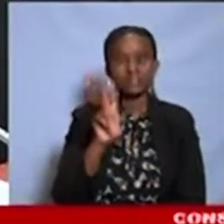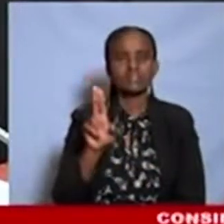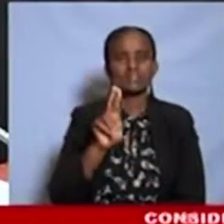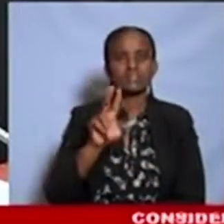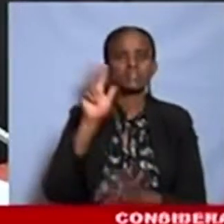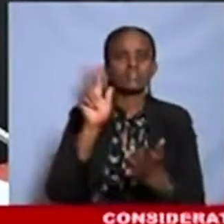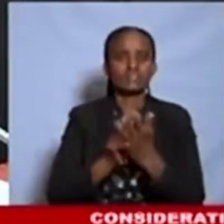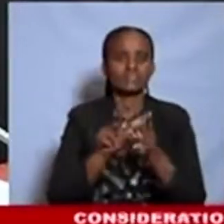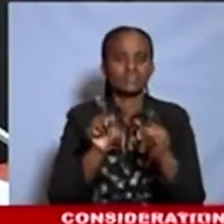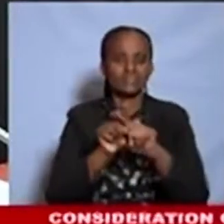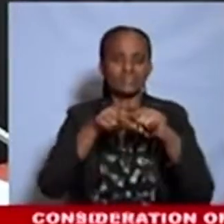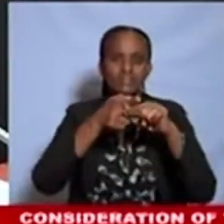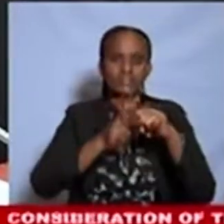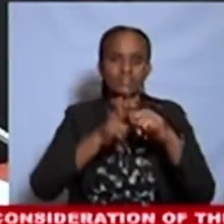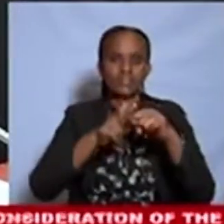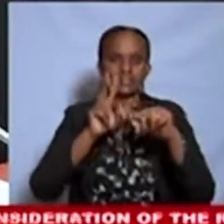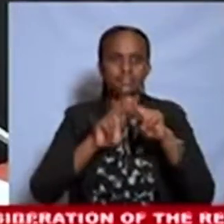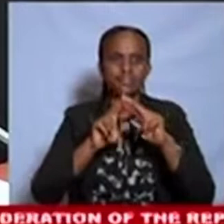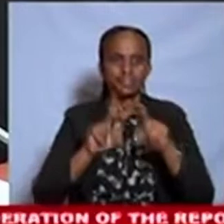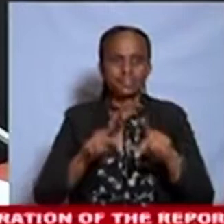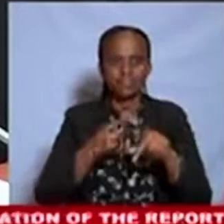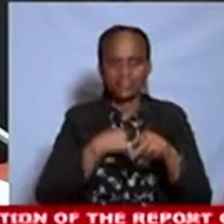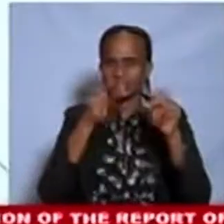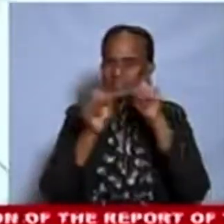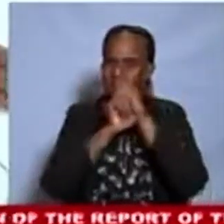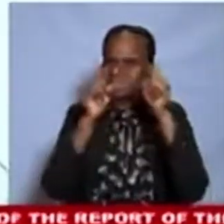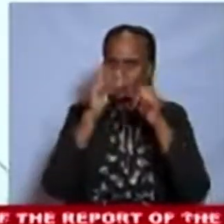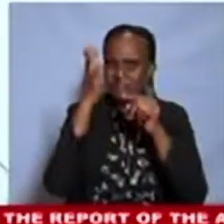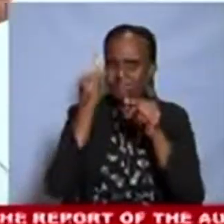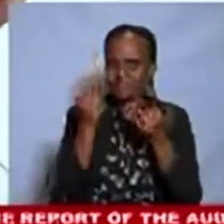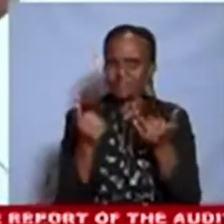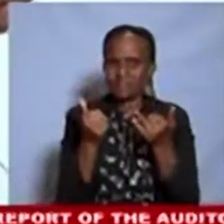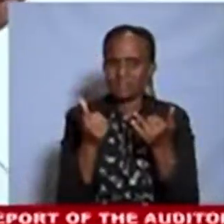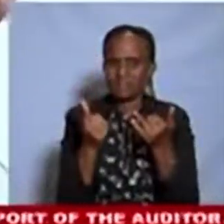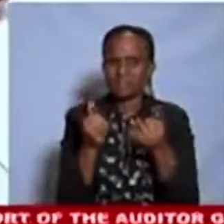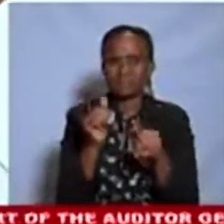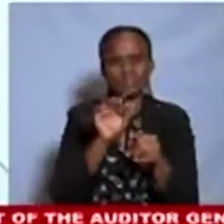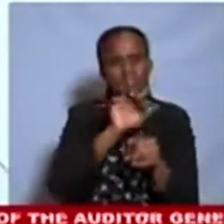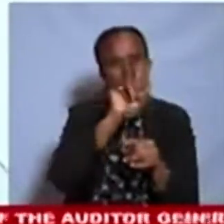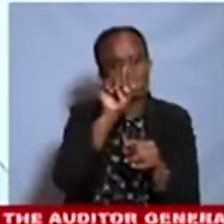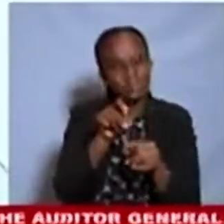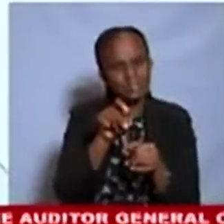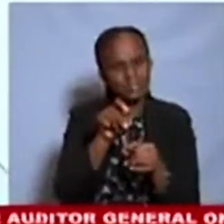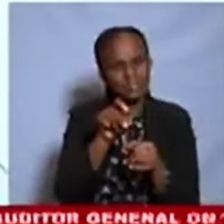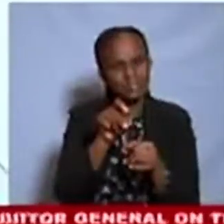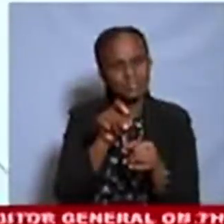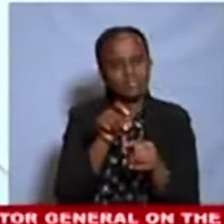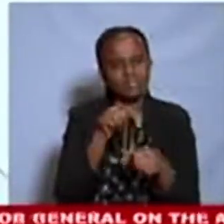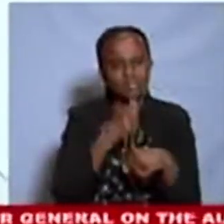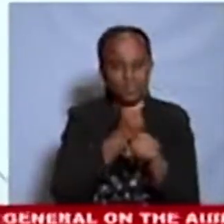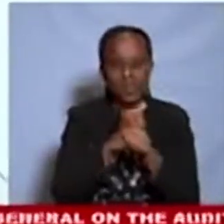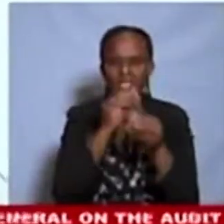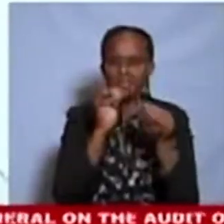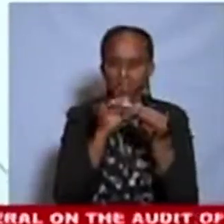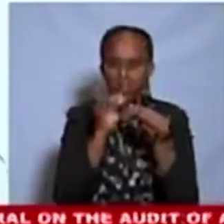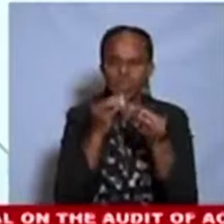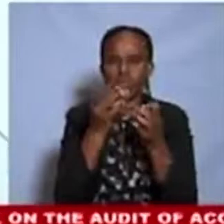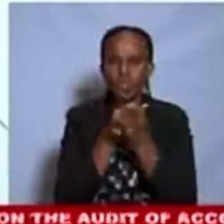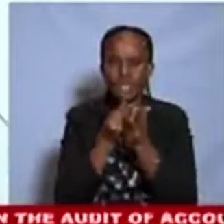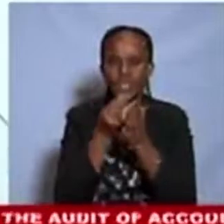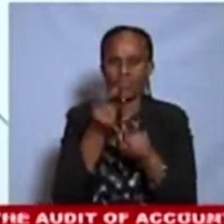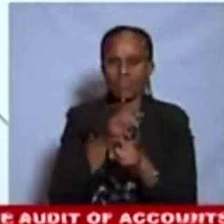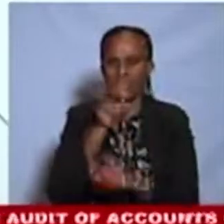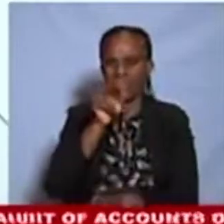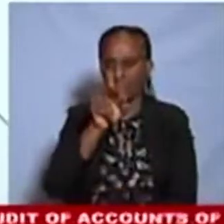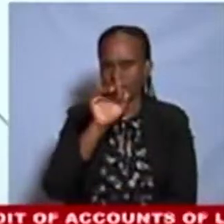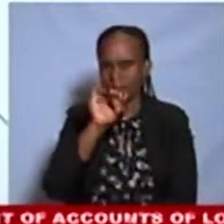were able to repair, Chair. But I'm wondering, I mean, this is just a question. You're making a lot of money from the rig. Don't